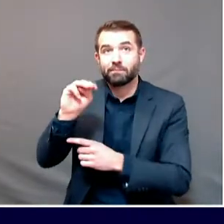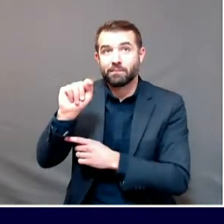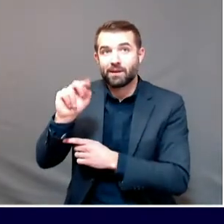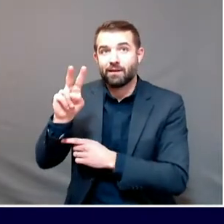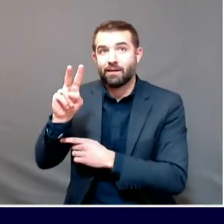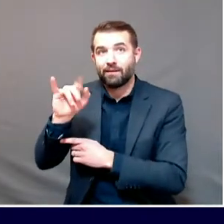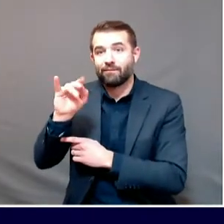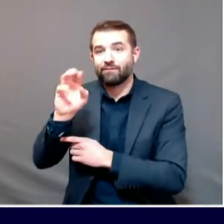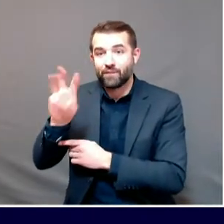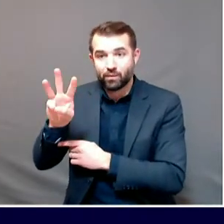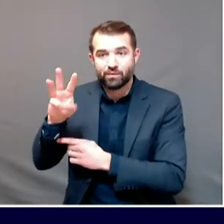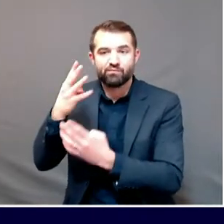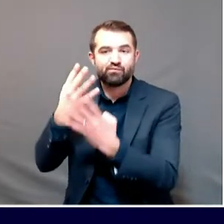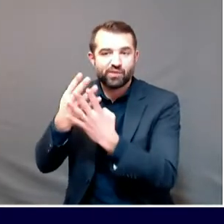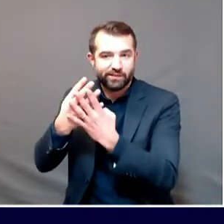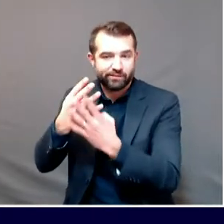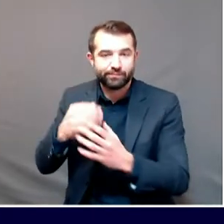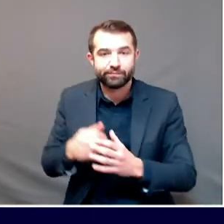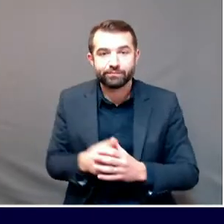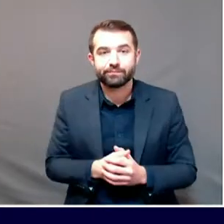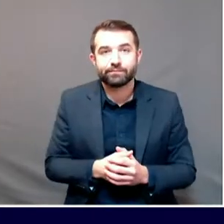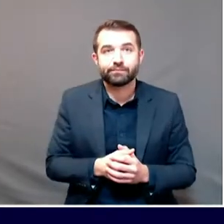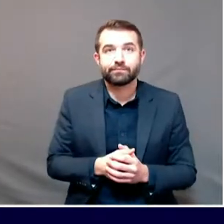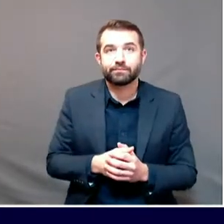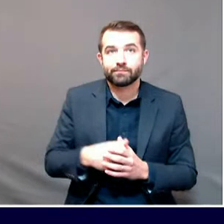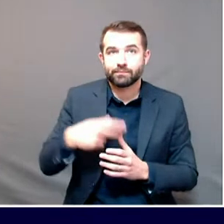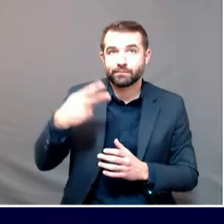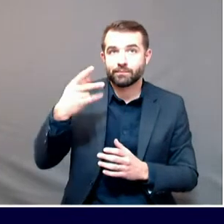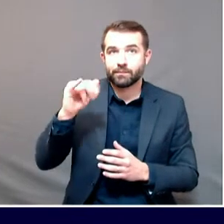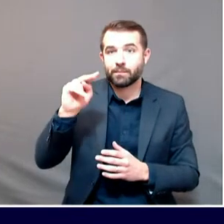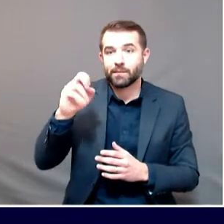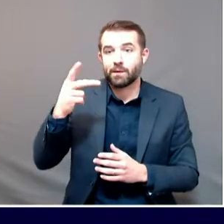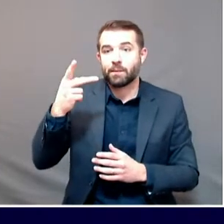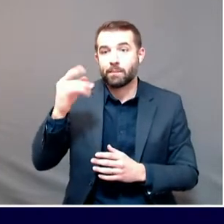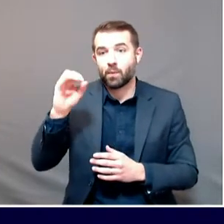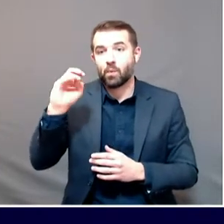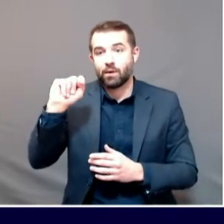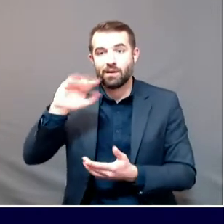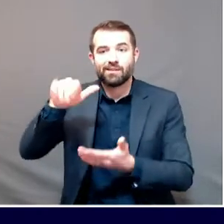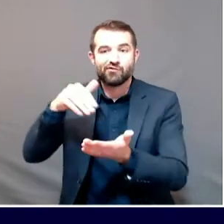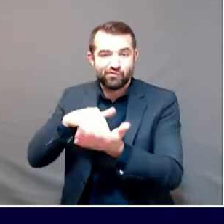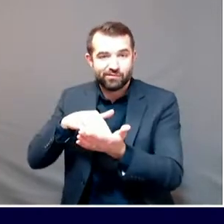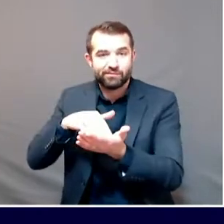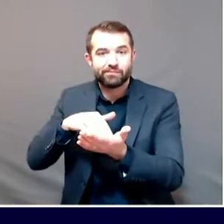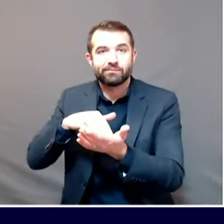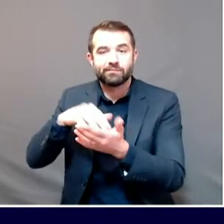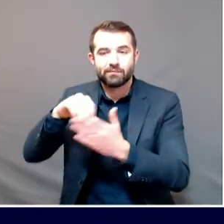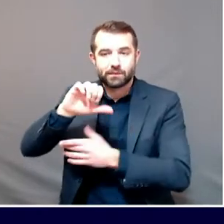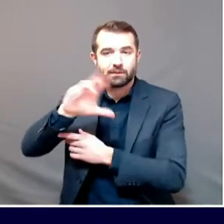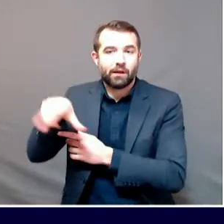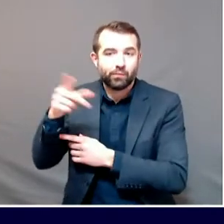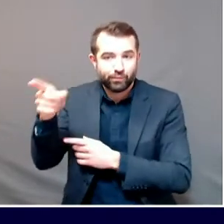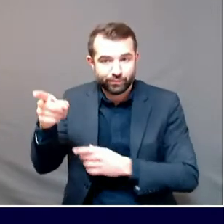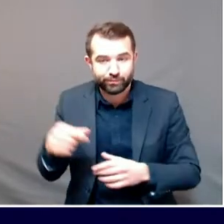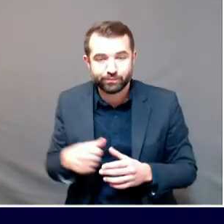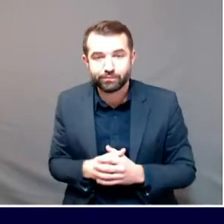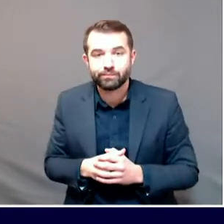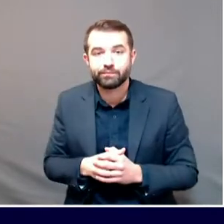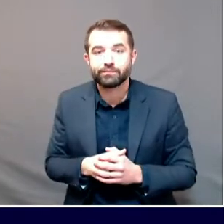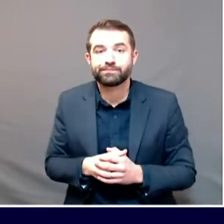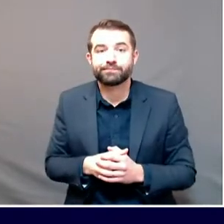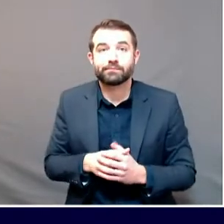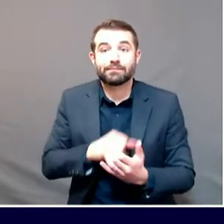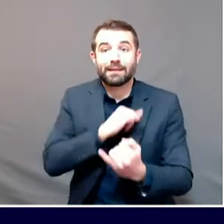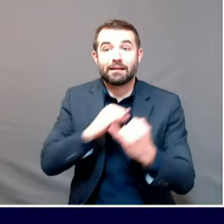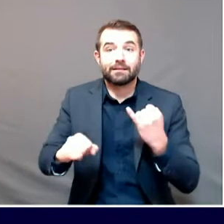Also, we've opened an outbreak at the Pine Point Center in Scarborough. And finally, we've opened an outbreak investigation at Woodland